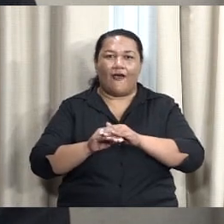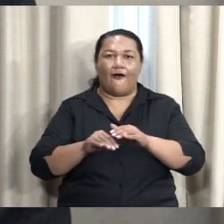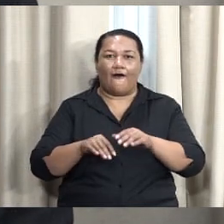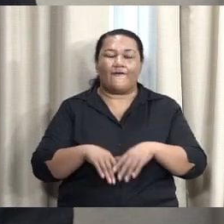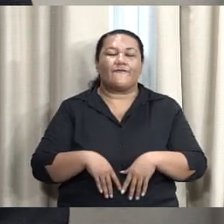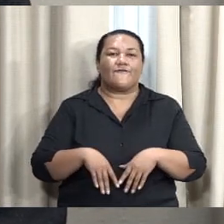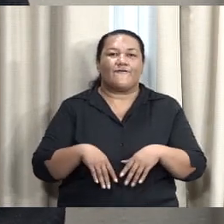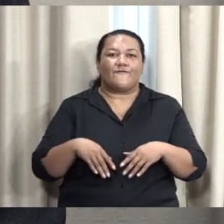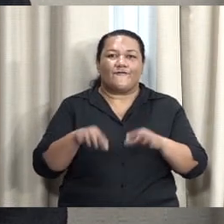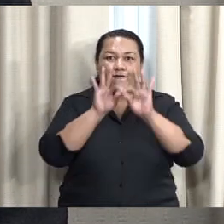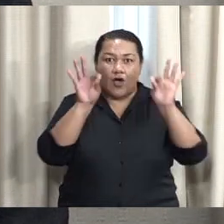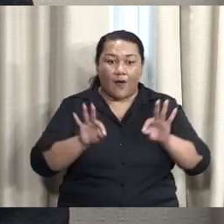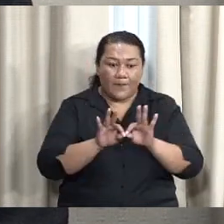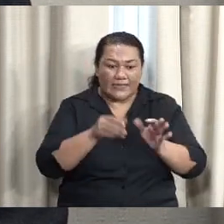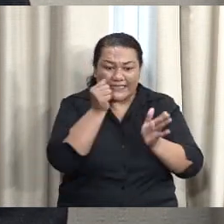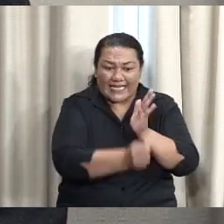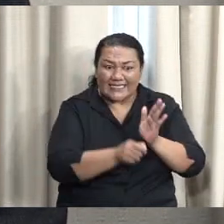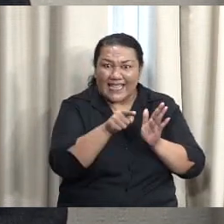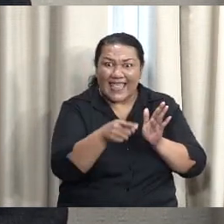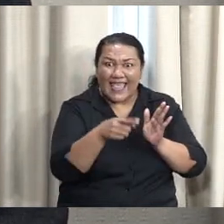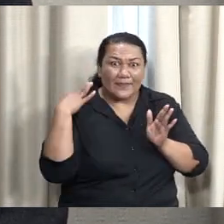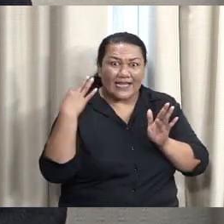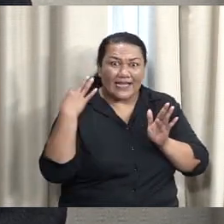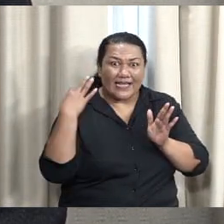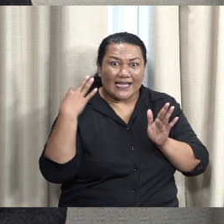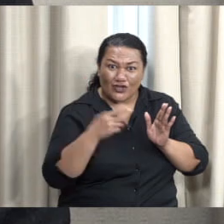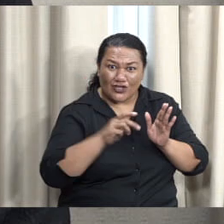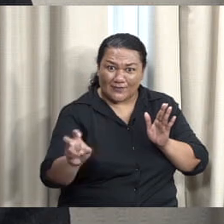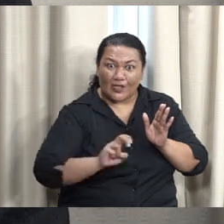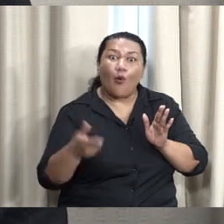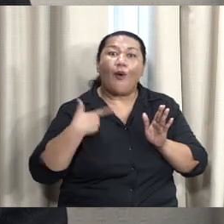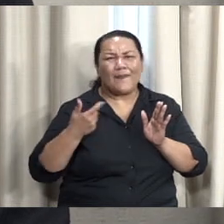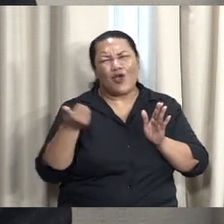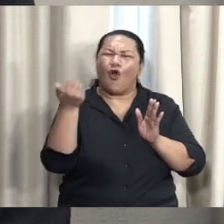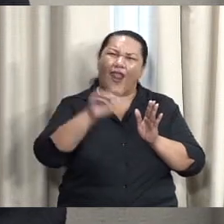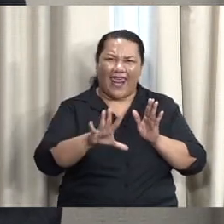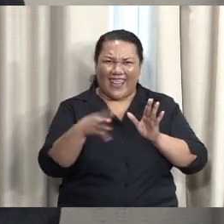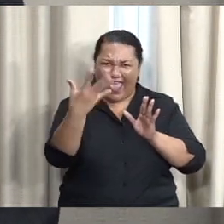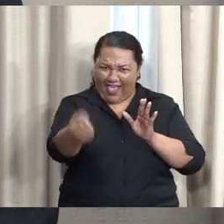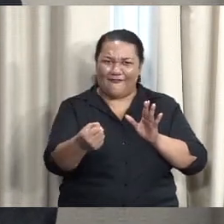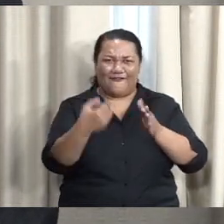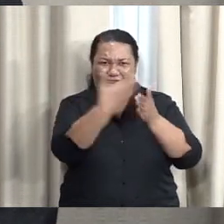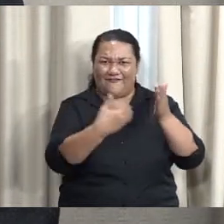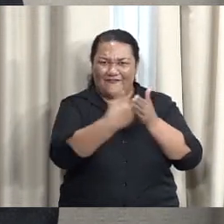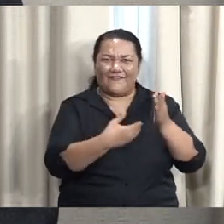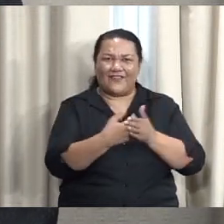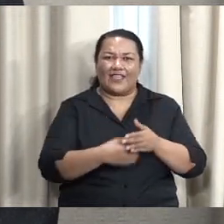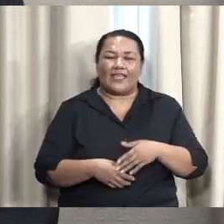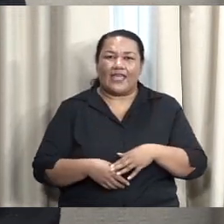verification section of the application form, as they are already verified to be earning less